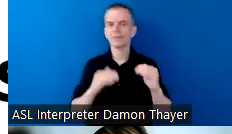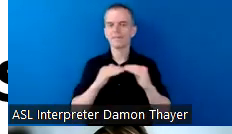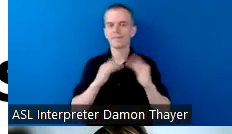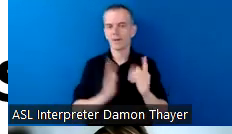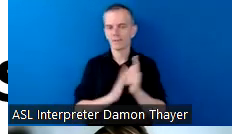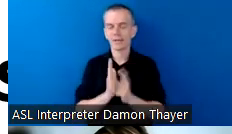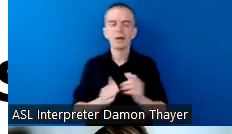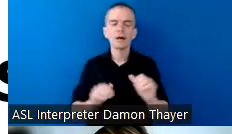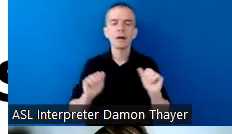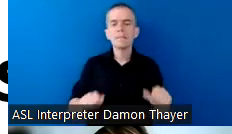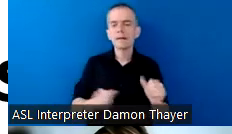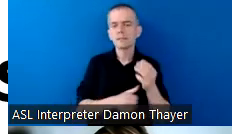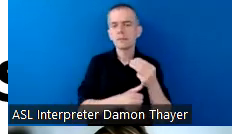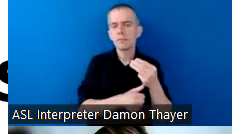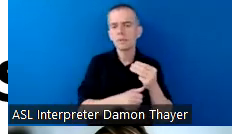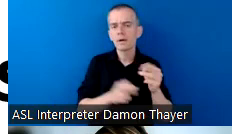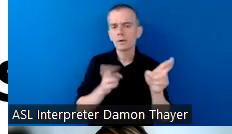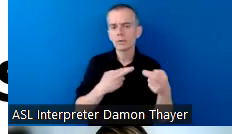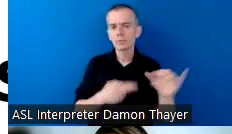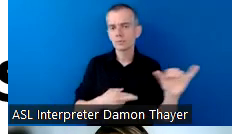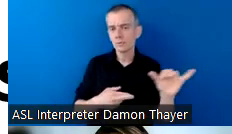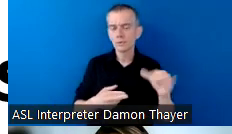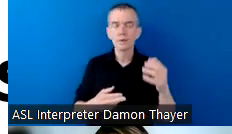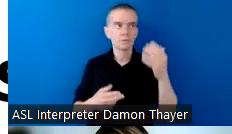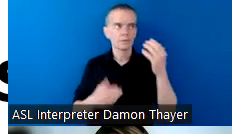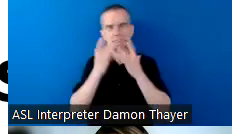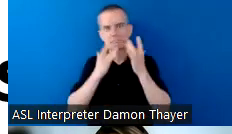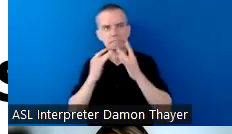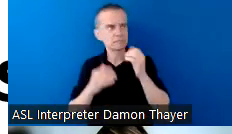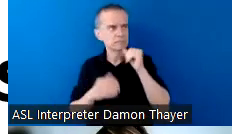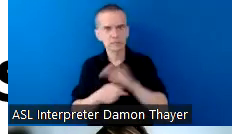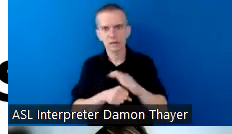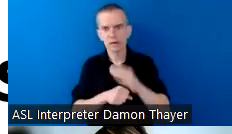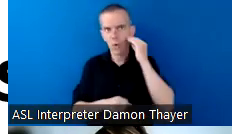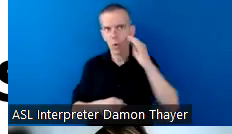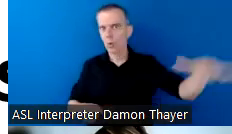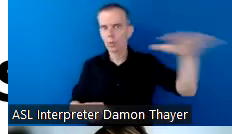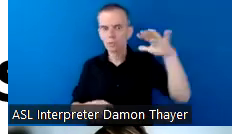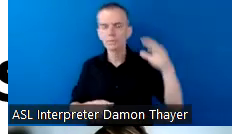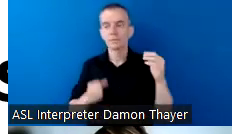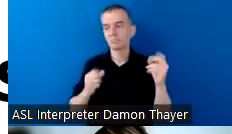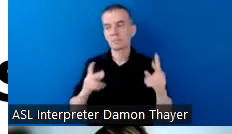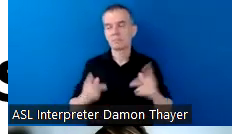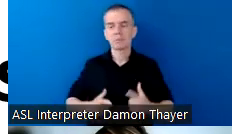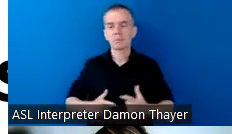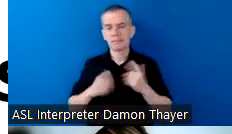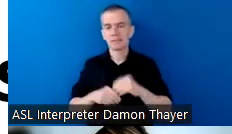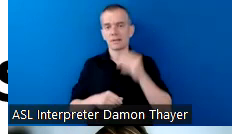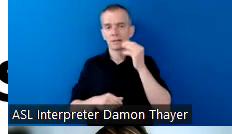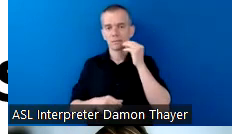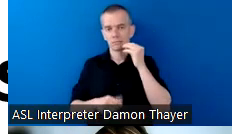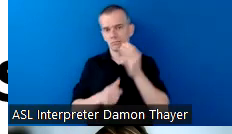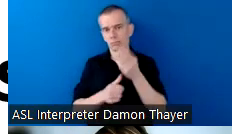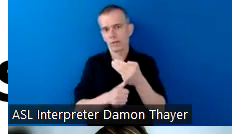rooms too. We know that a lot of folks, because of the housing crisis and for other reasons, people are staying in motel rooms for extended periods